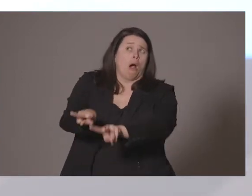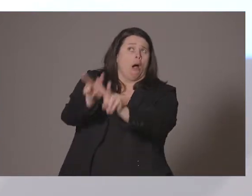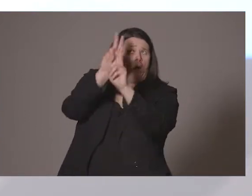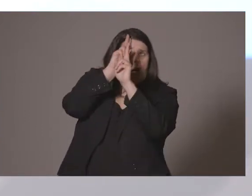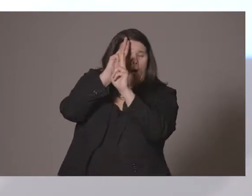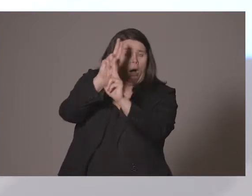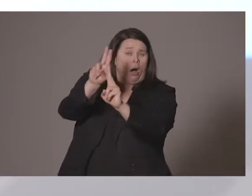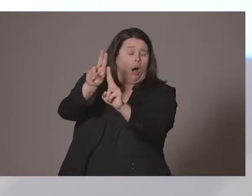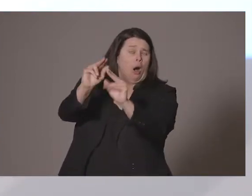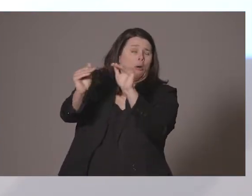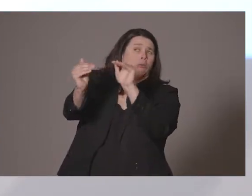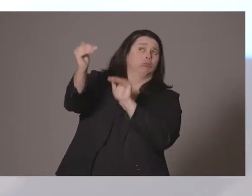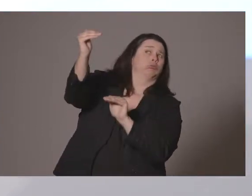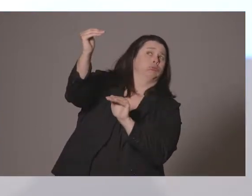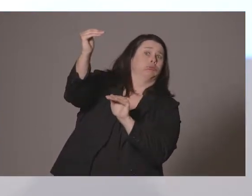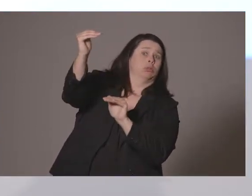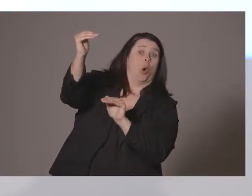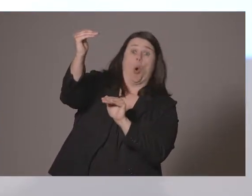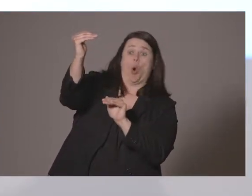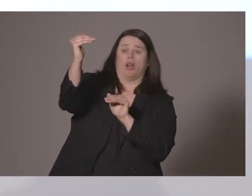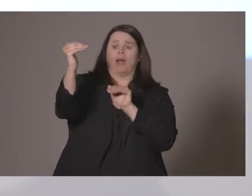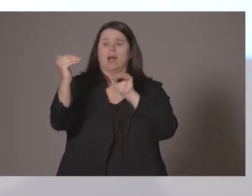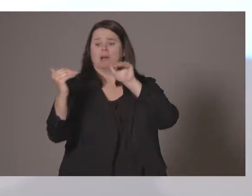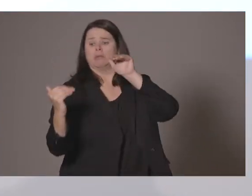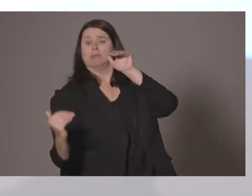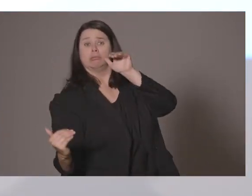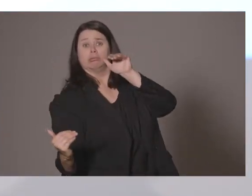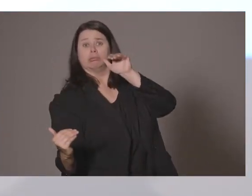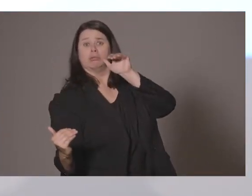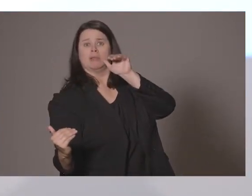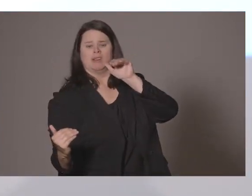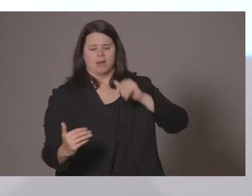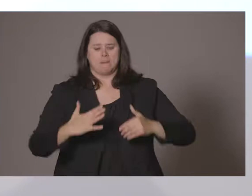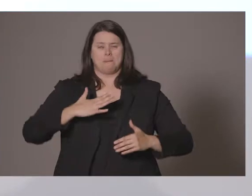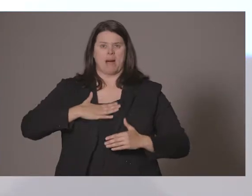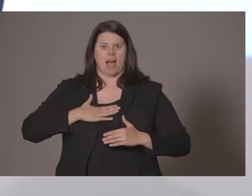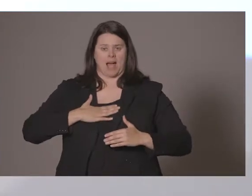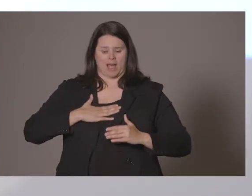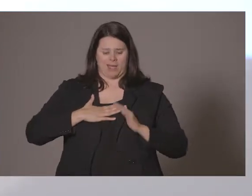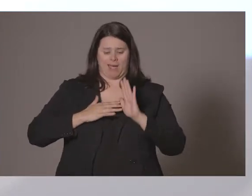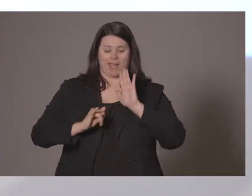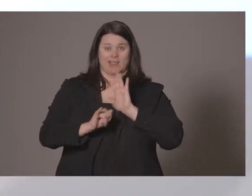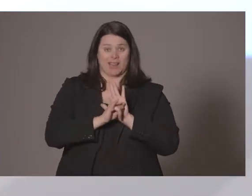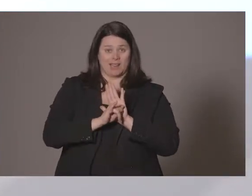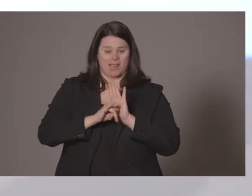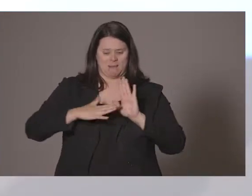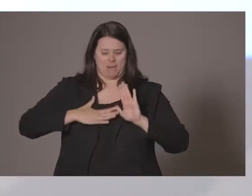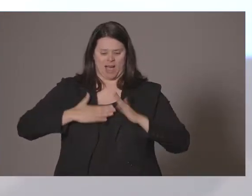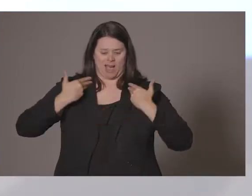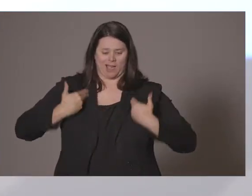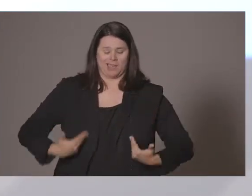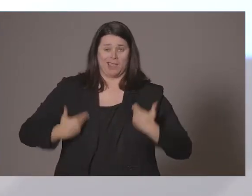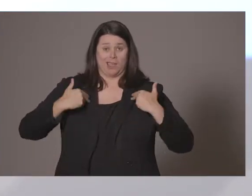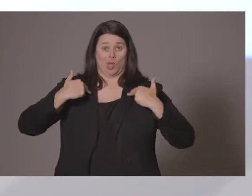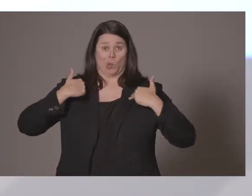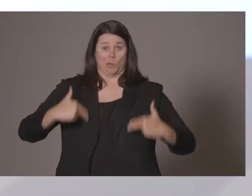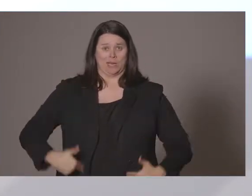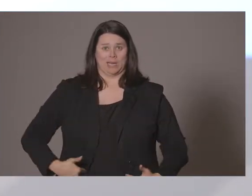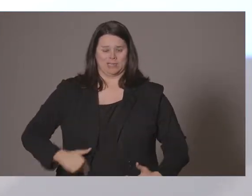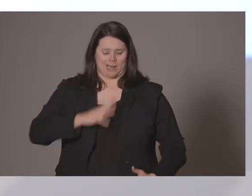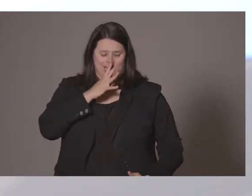beneath me, either way I'm losing touch with my own humanity and denying the ways that I am reflected in those